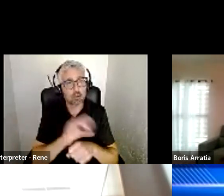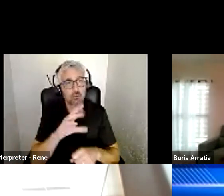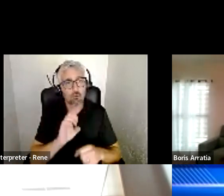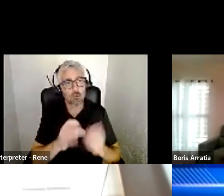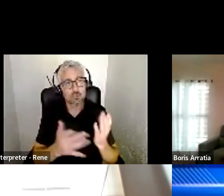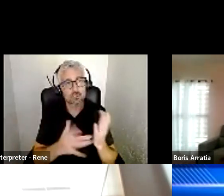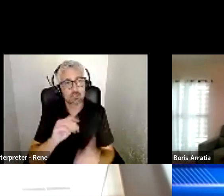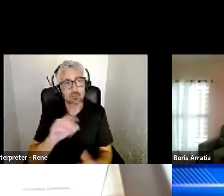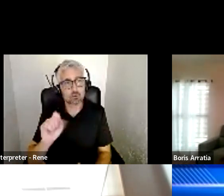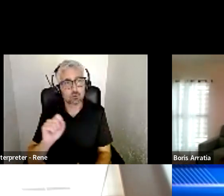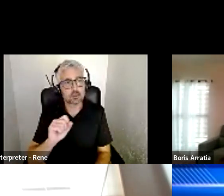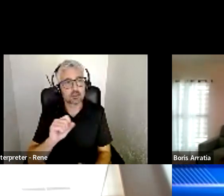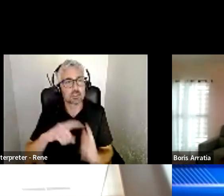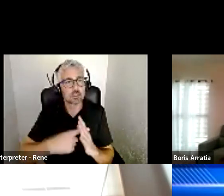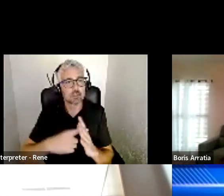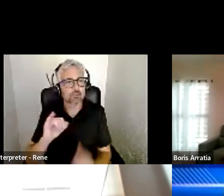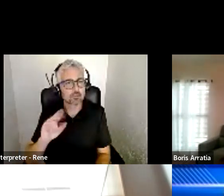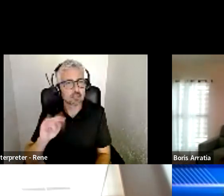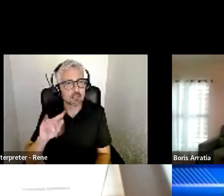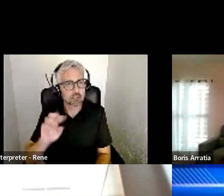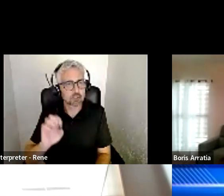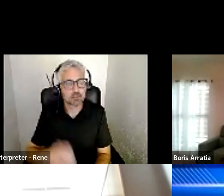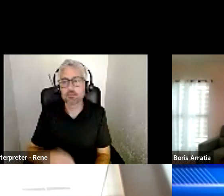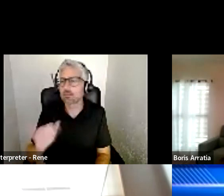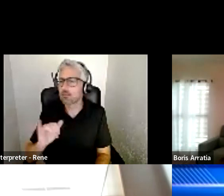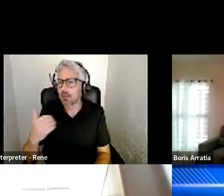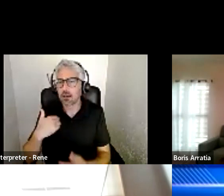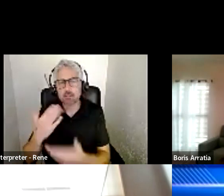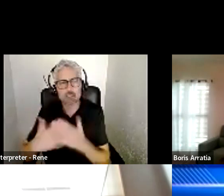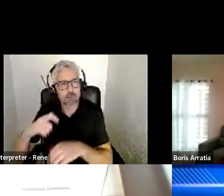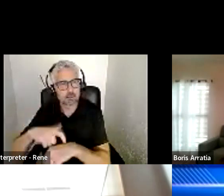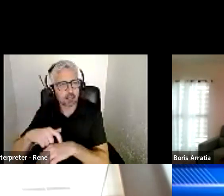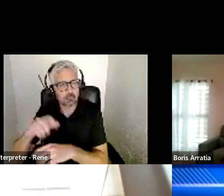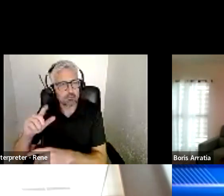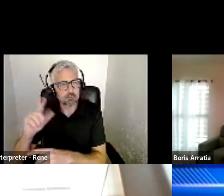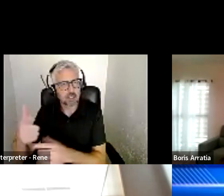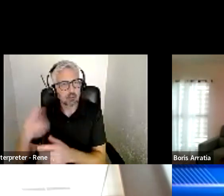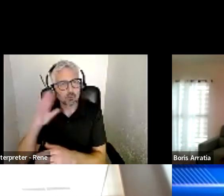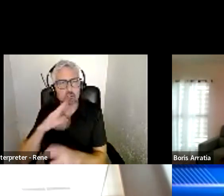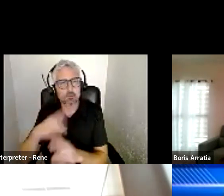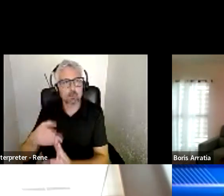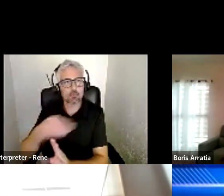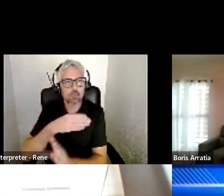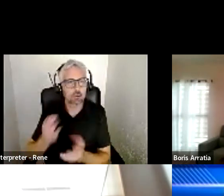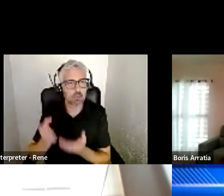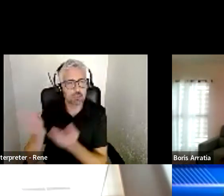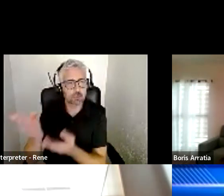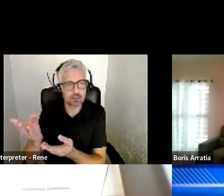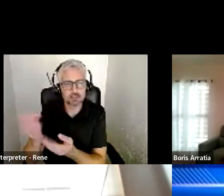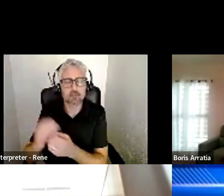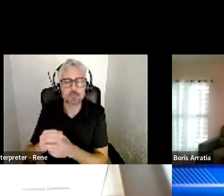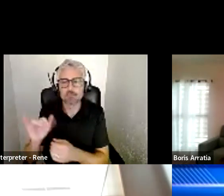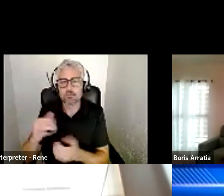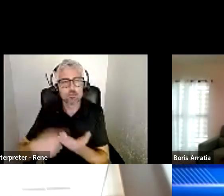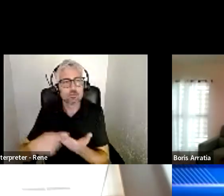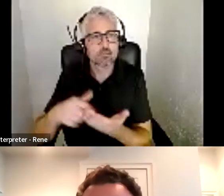initiative. I've also set aside some time to take a look at some of the prior recommendations and discuss